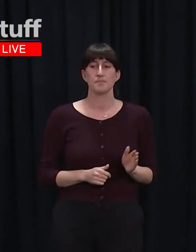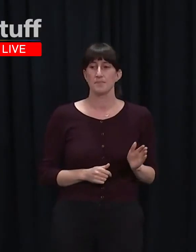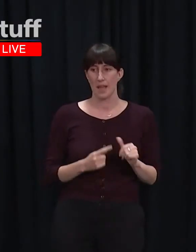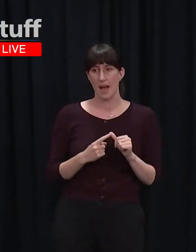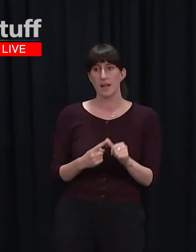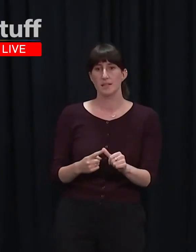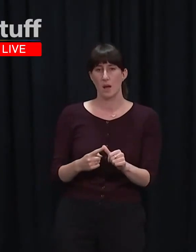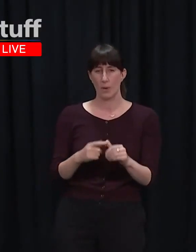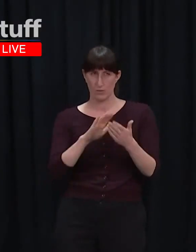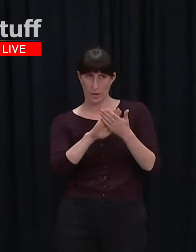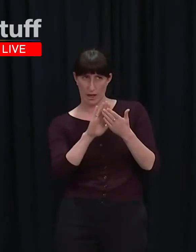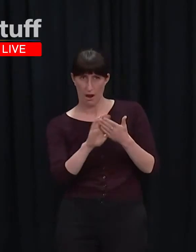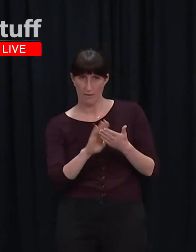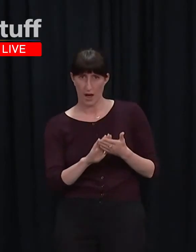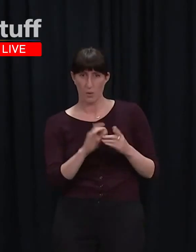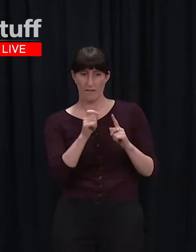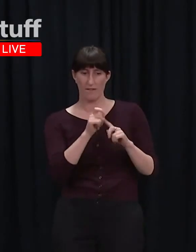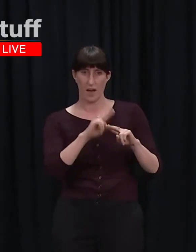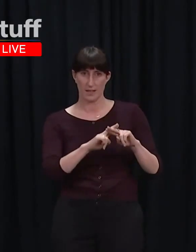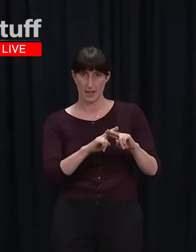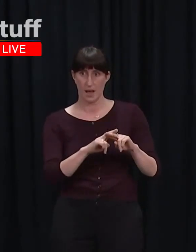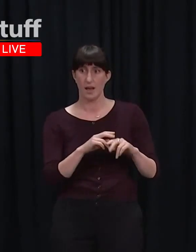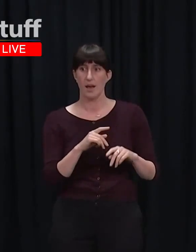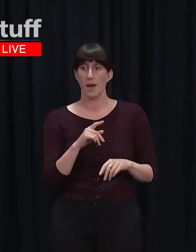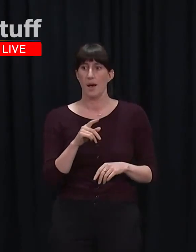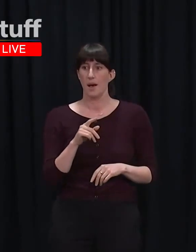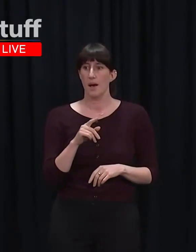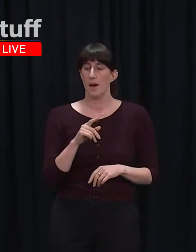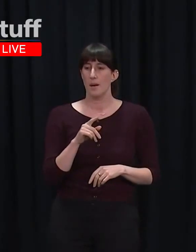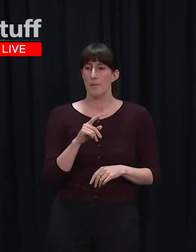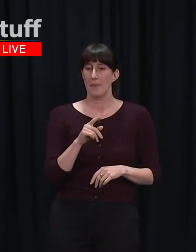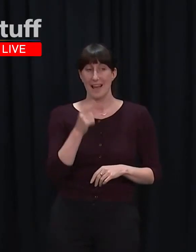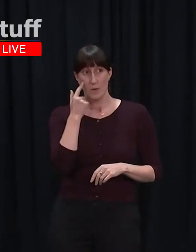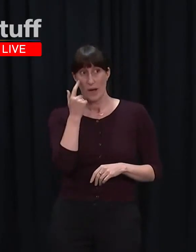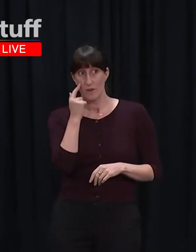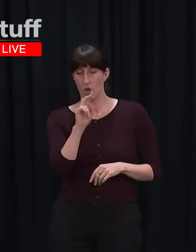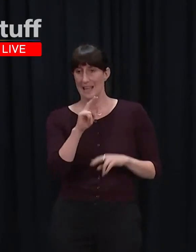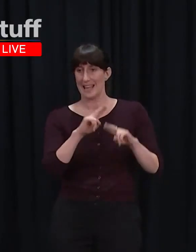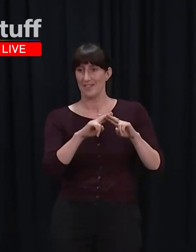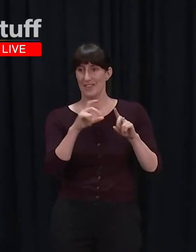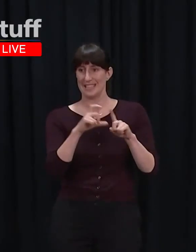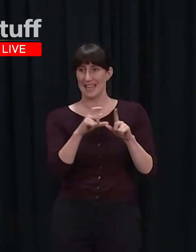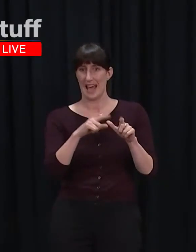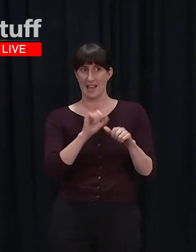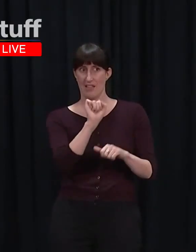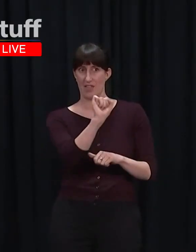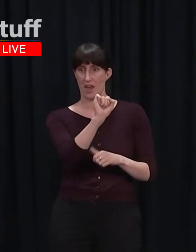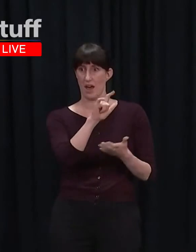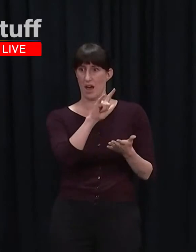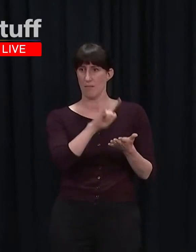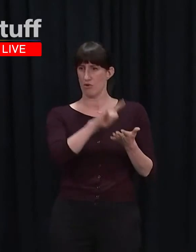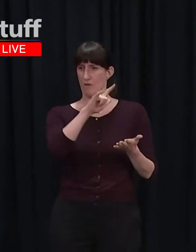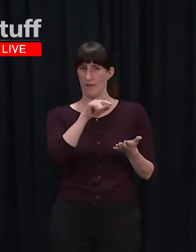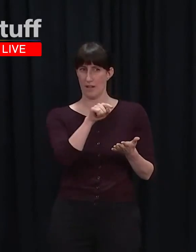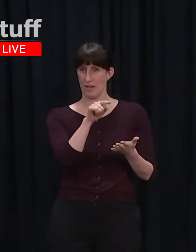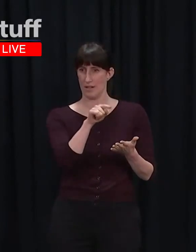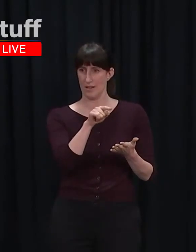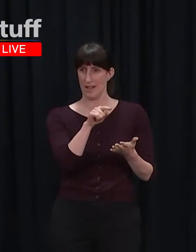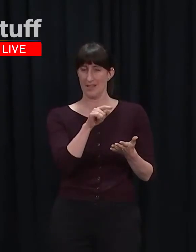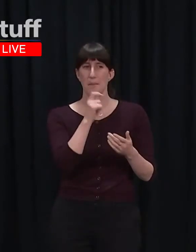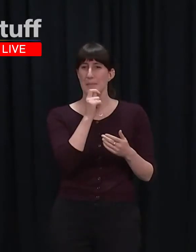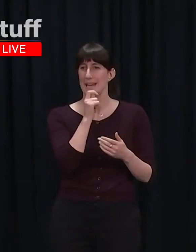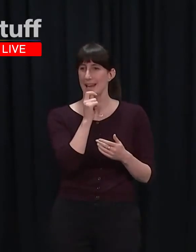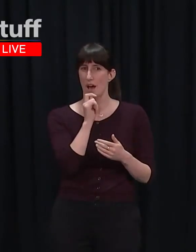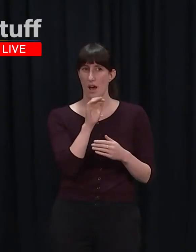conversation with Pfizer around. But what I'm referring to is if you look at the FDA approval and the media